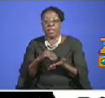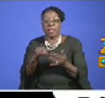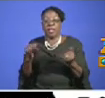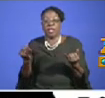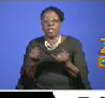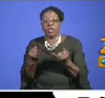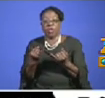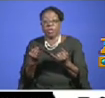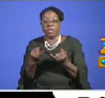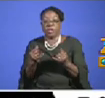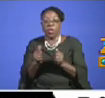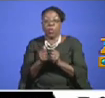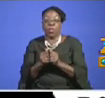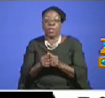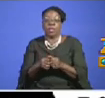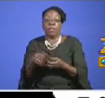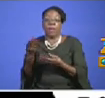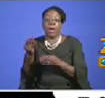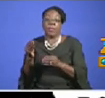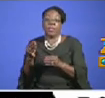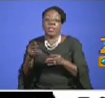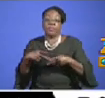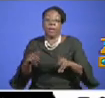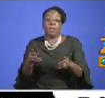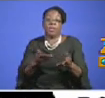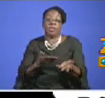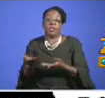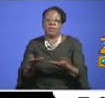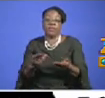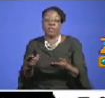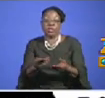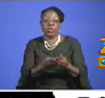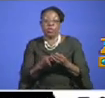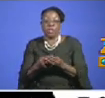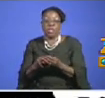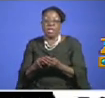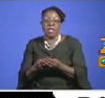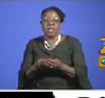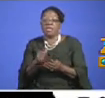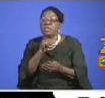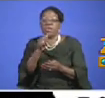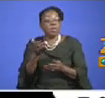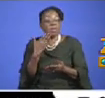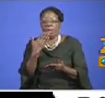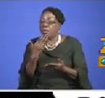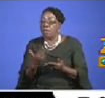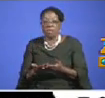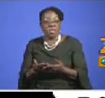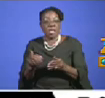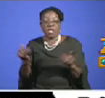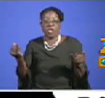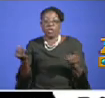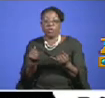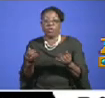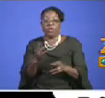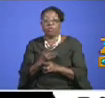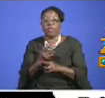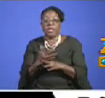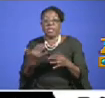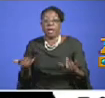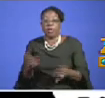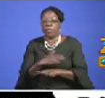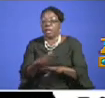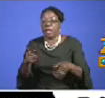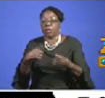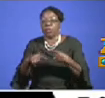medical insurance with the Bahamas Public Service Union. And that is a terrible insurance as I speak right now. Right now, you cannot go to